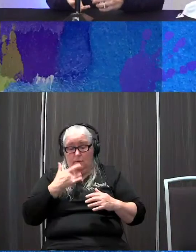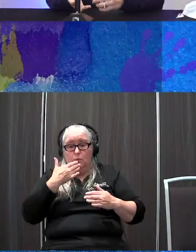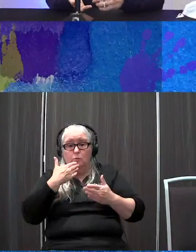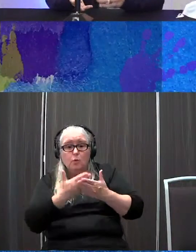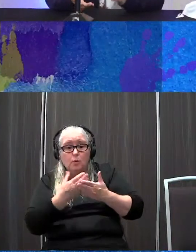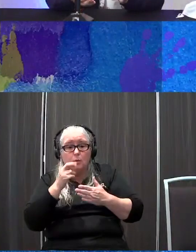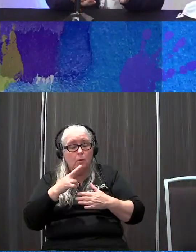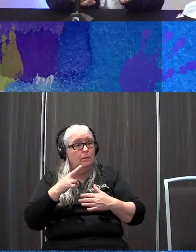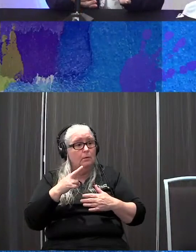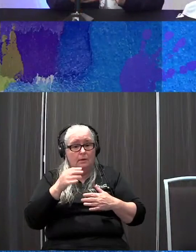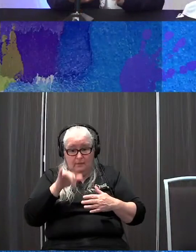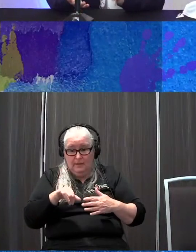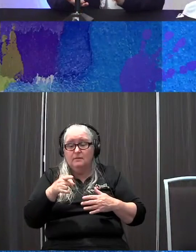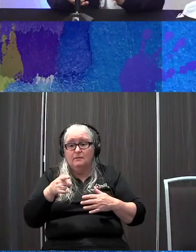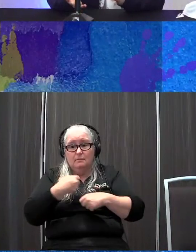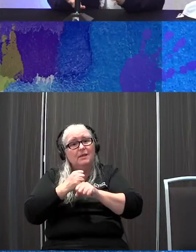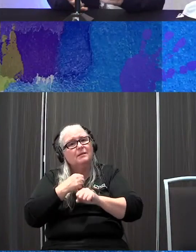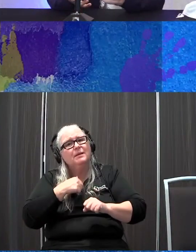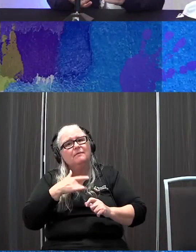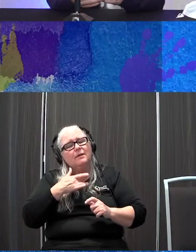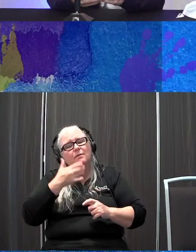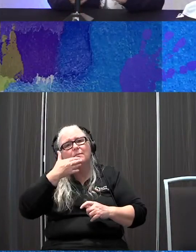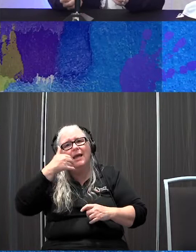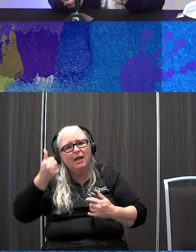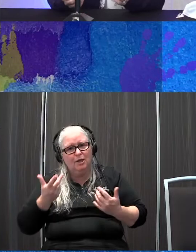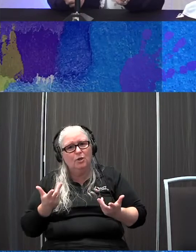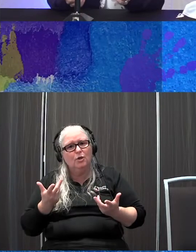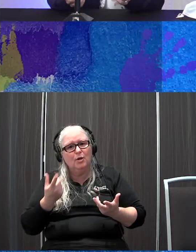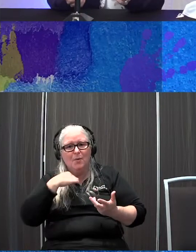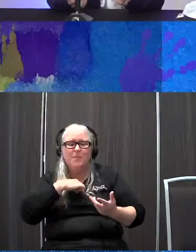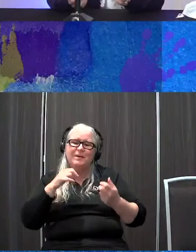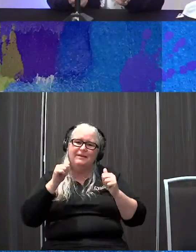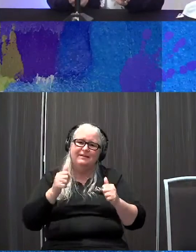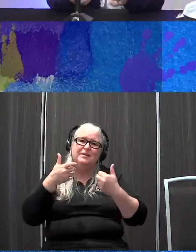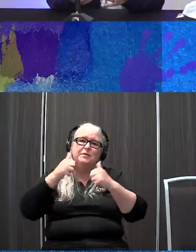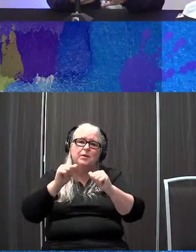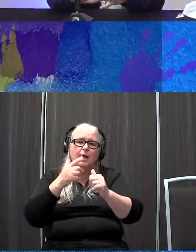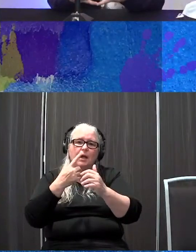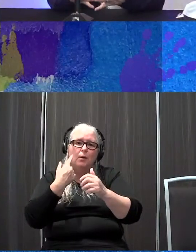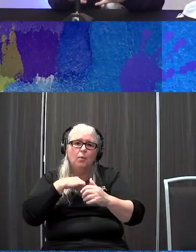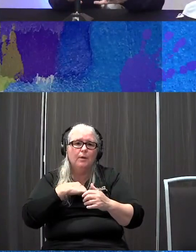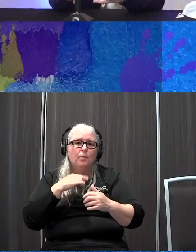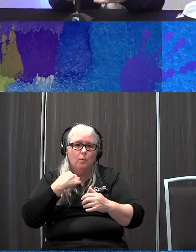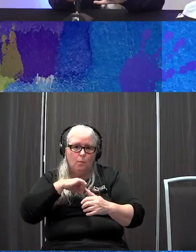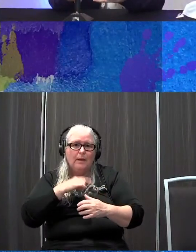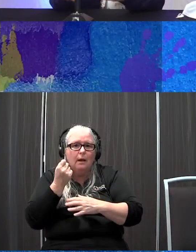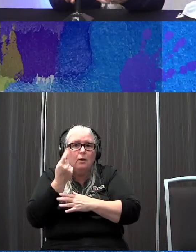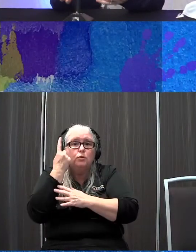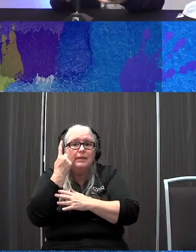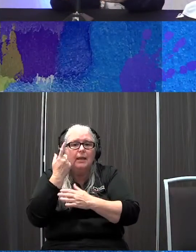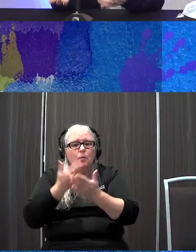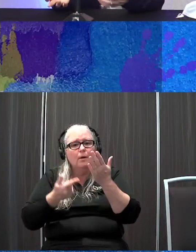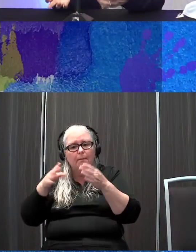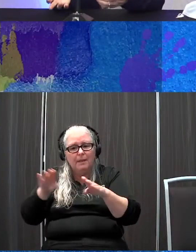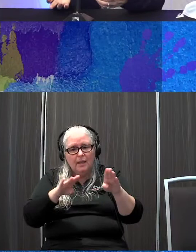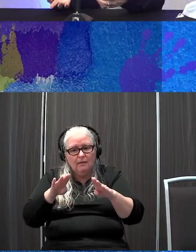better. There are different things that we can try when we understand what the behavior is communicating. So if the behavior is communicating, this feels